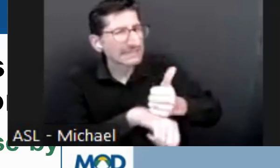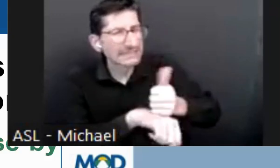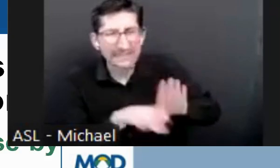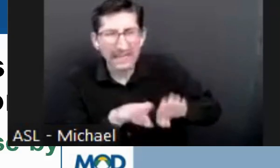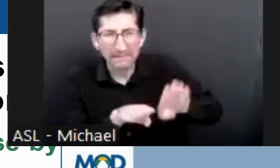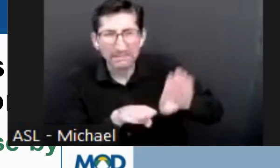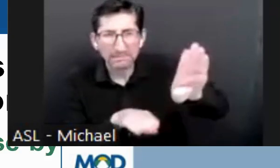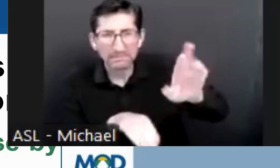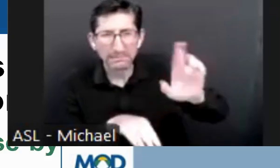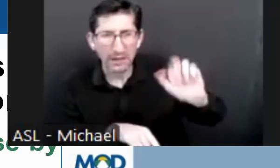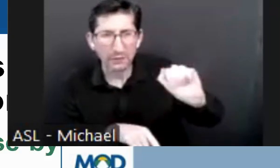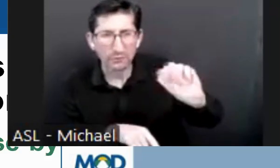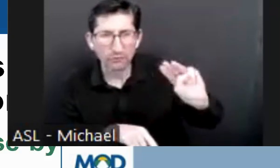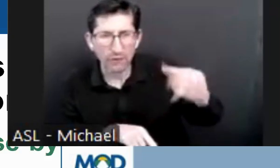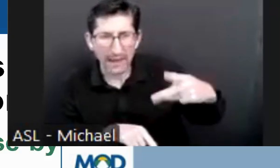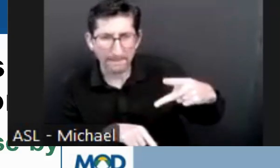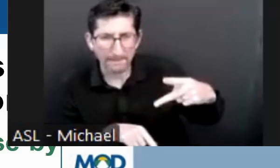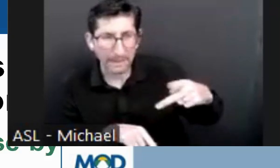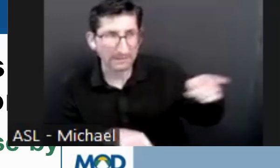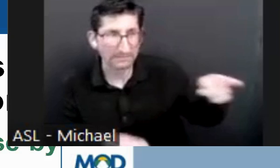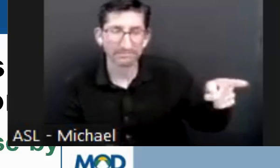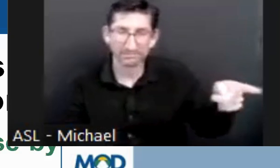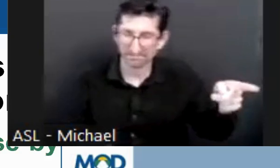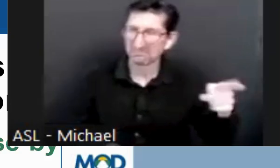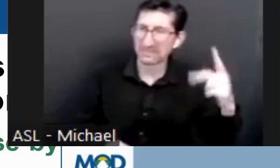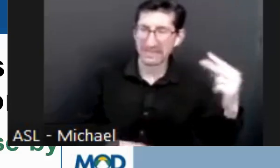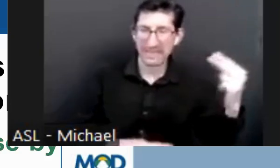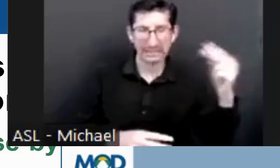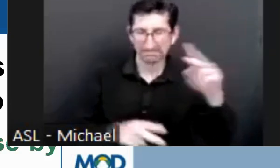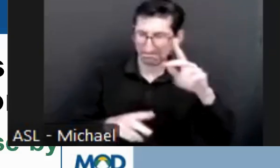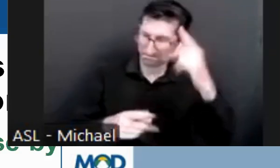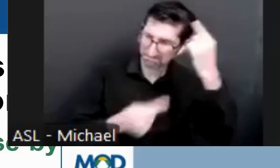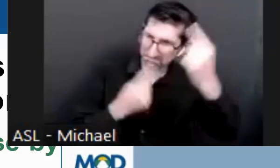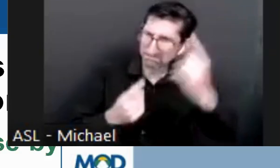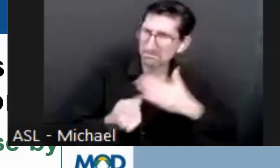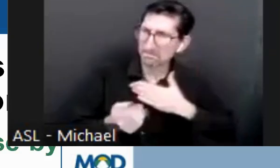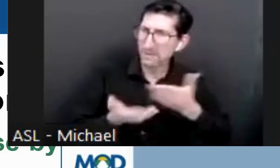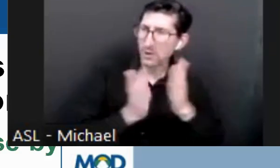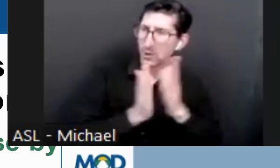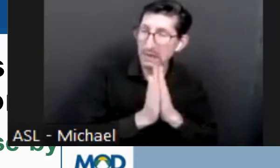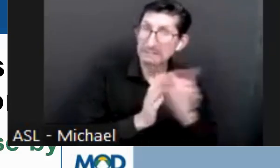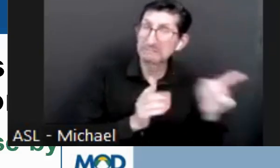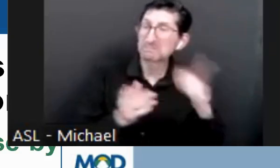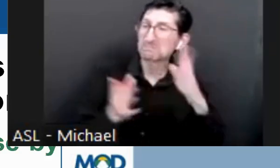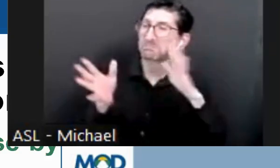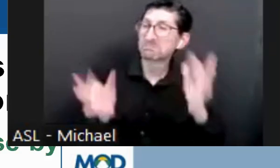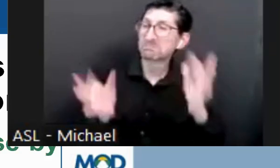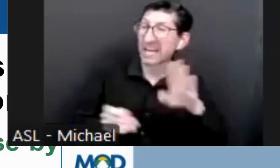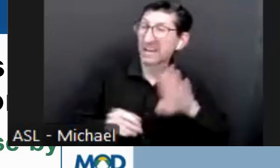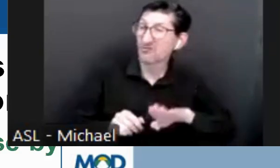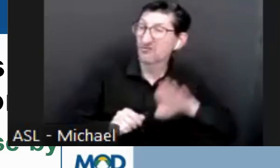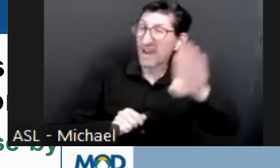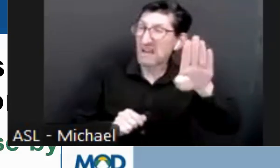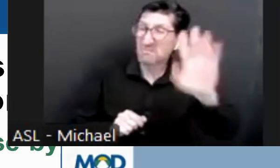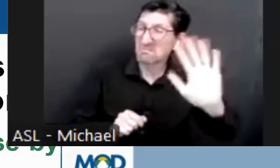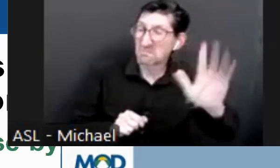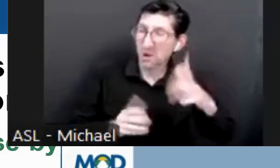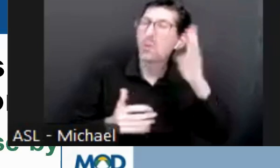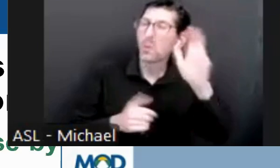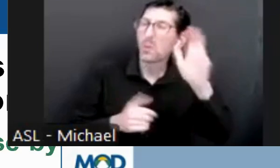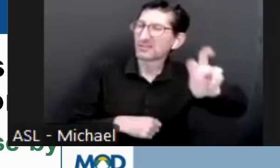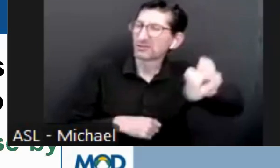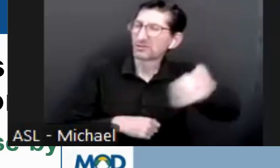reasonable modification. They evaluate my request and they offer as an alternative to transfer me to a building with a